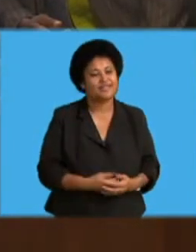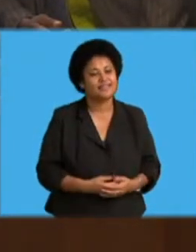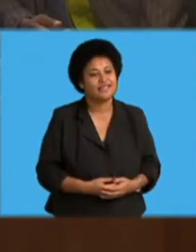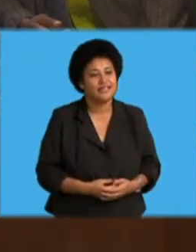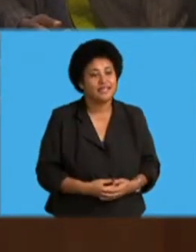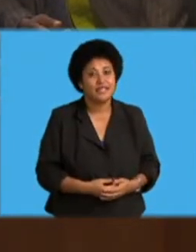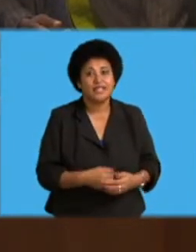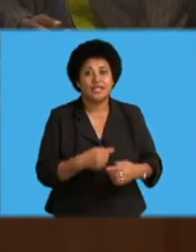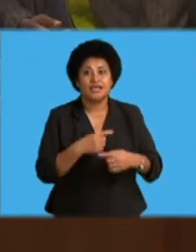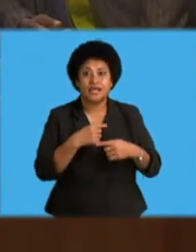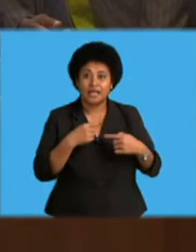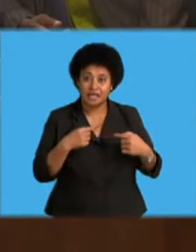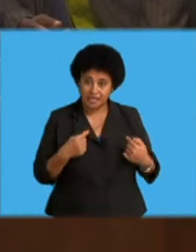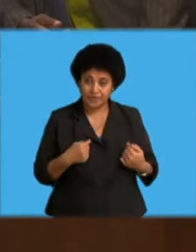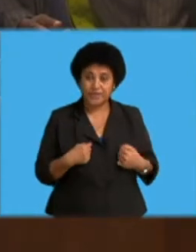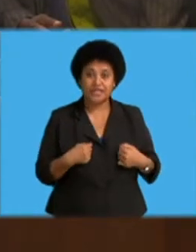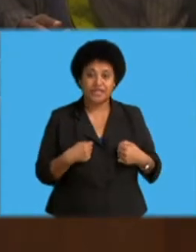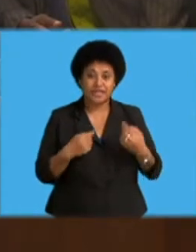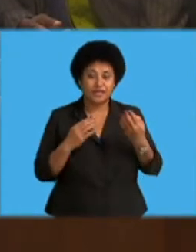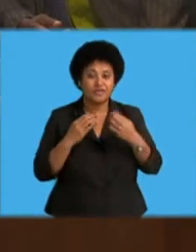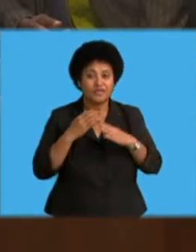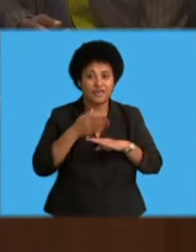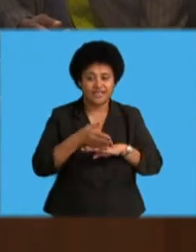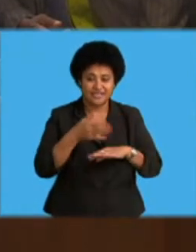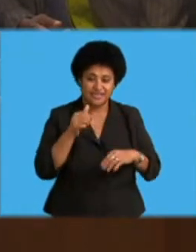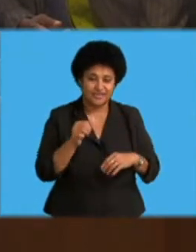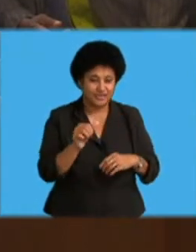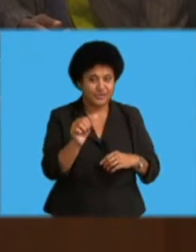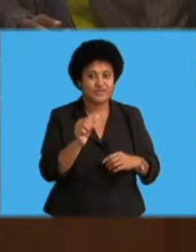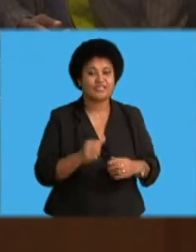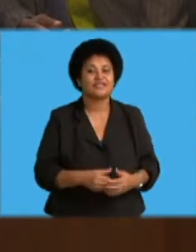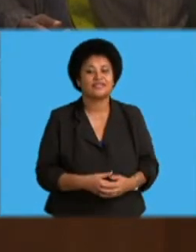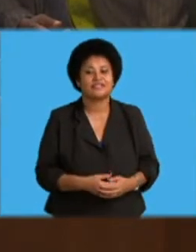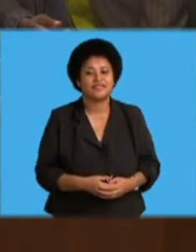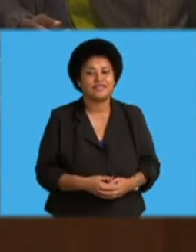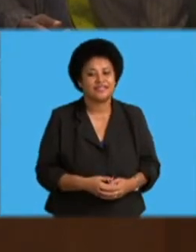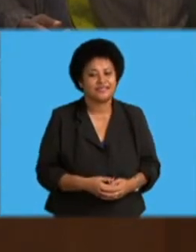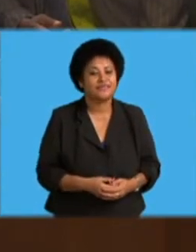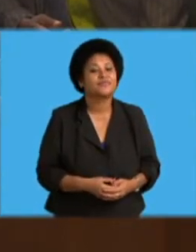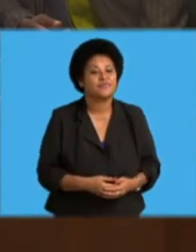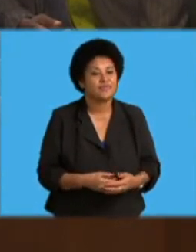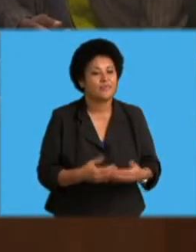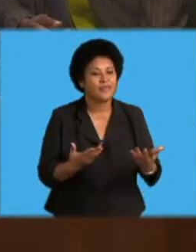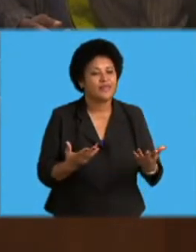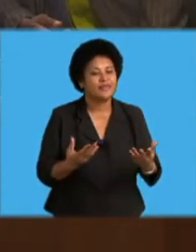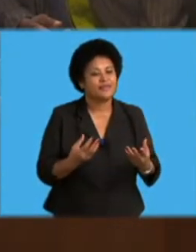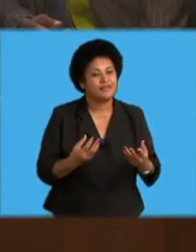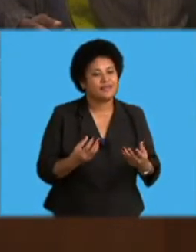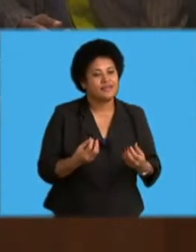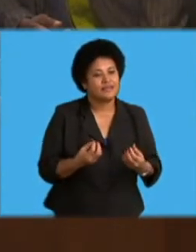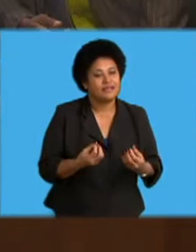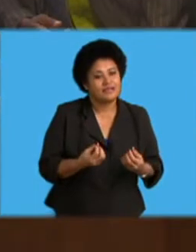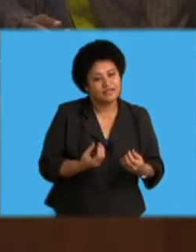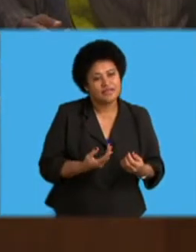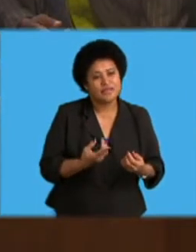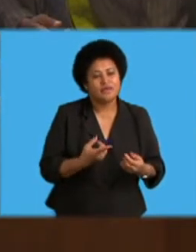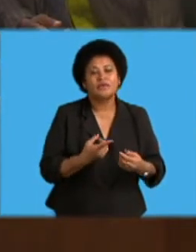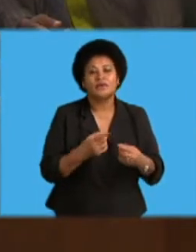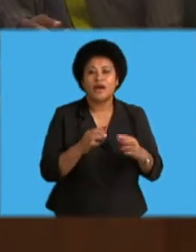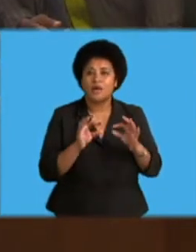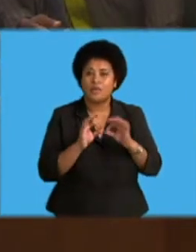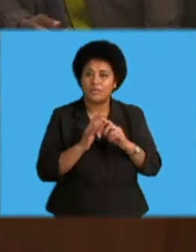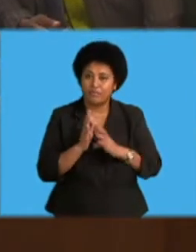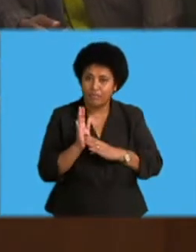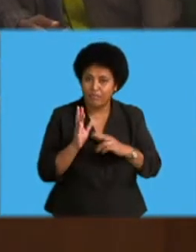fact oversubscribed. In other words, there's something like $600 million worth of people who wanted to come in, buy our bonds.